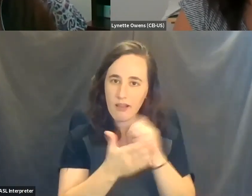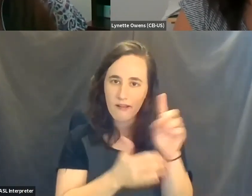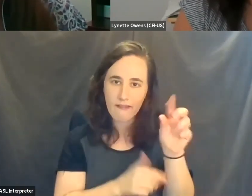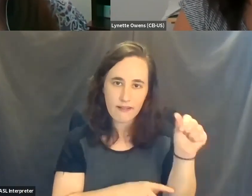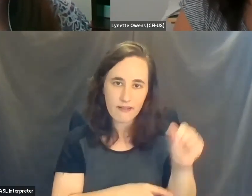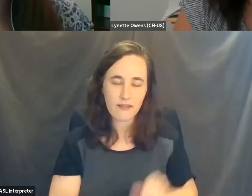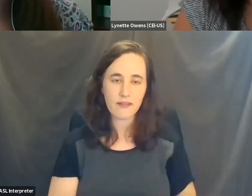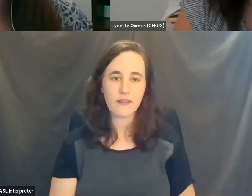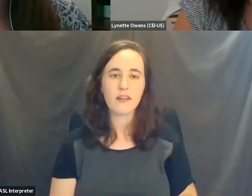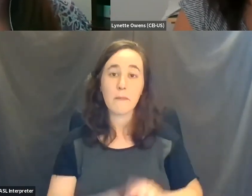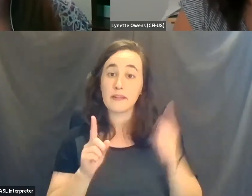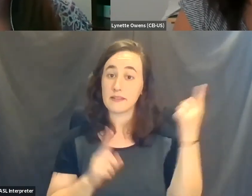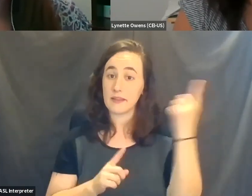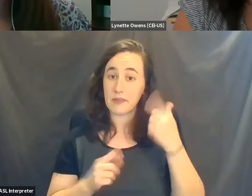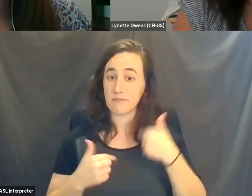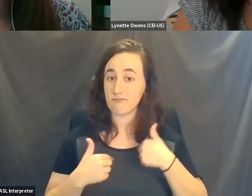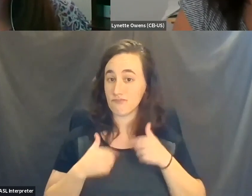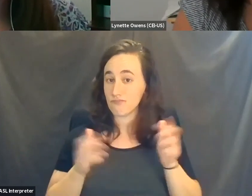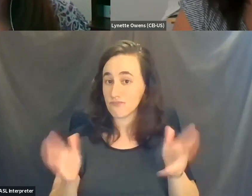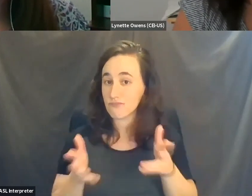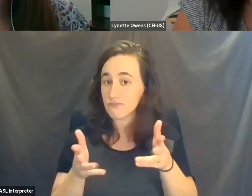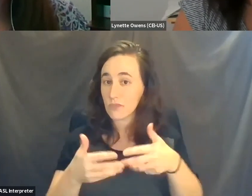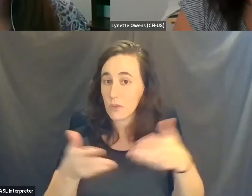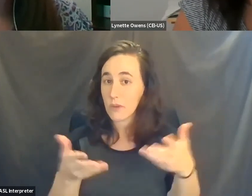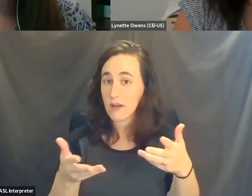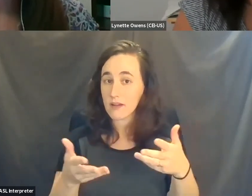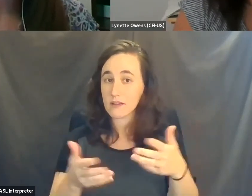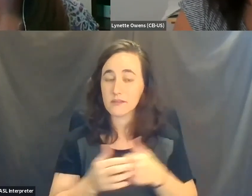Something that I'm really encouraging of is to very regularly,